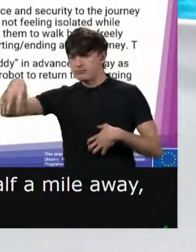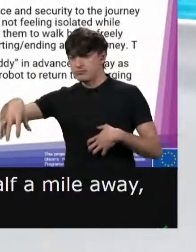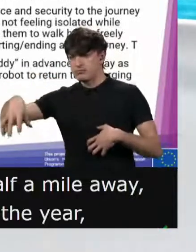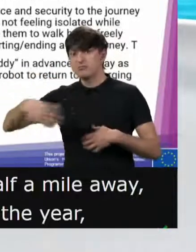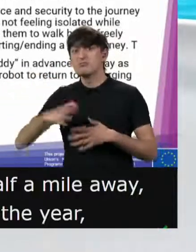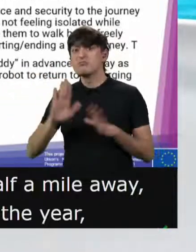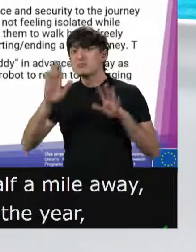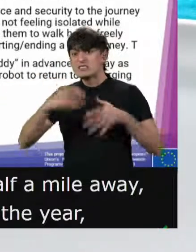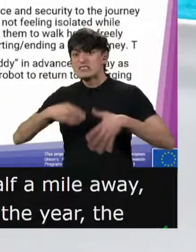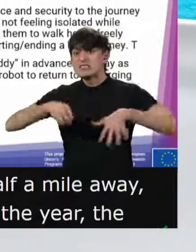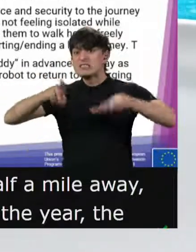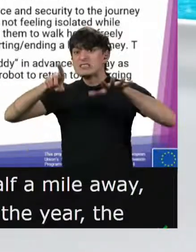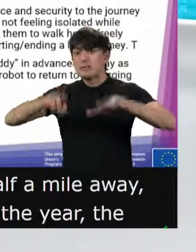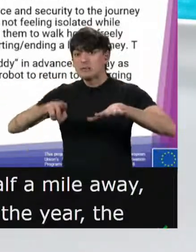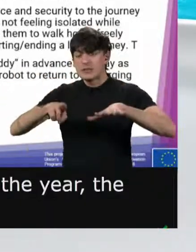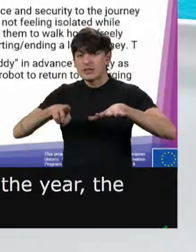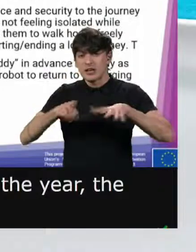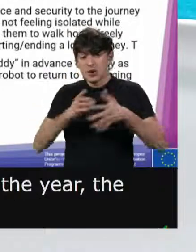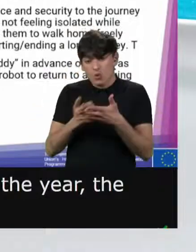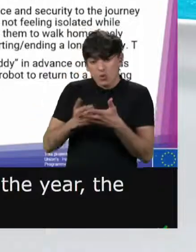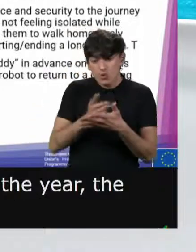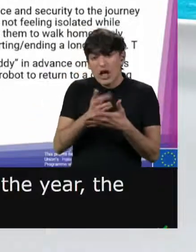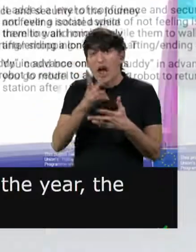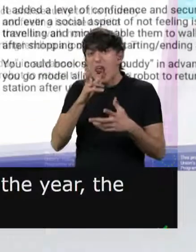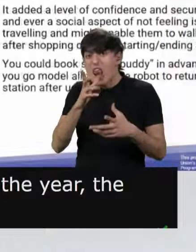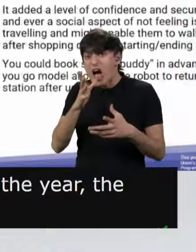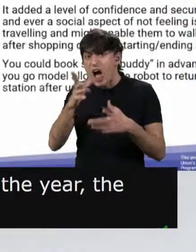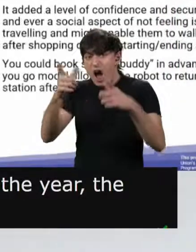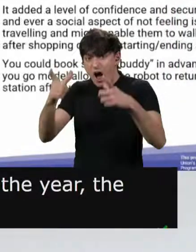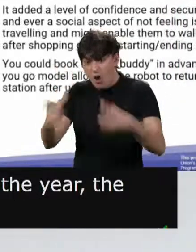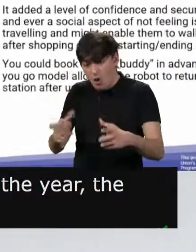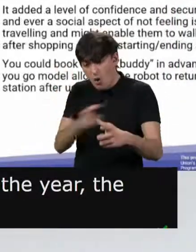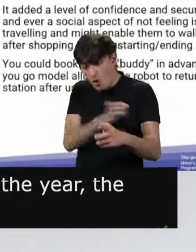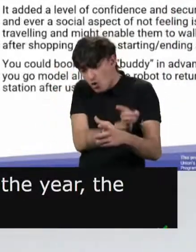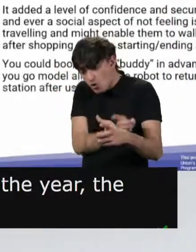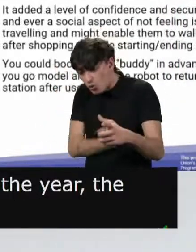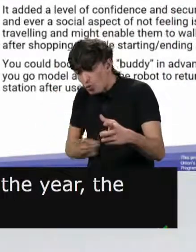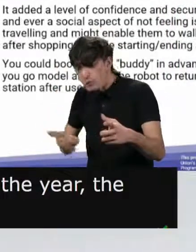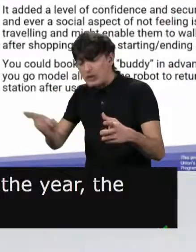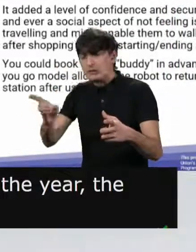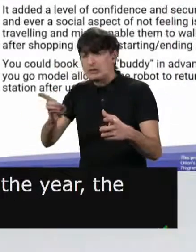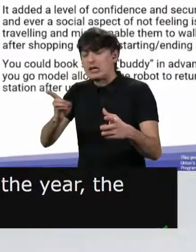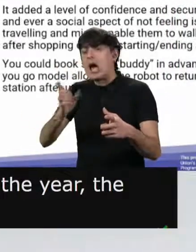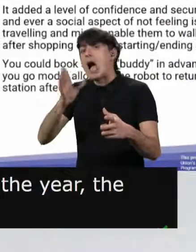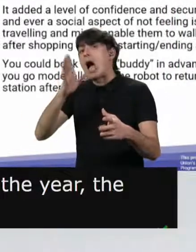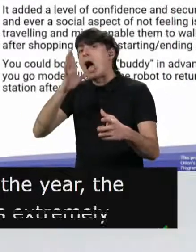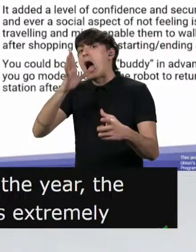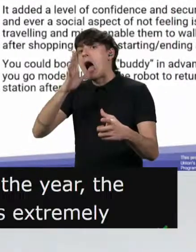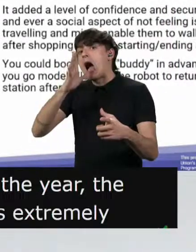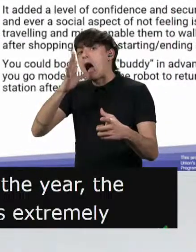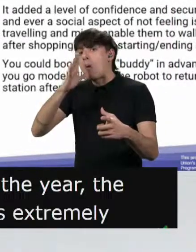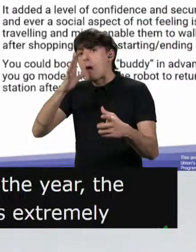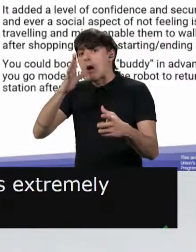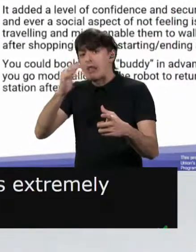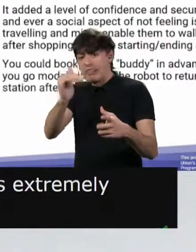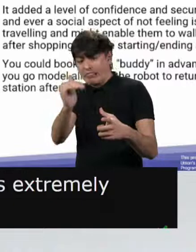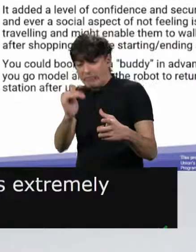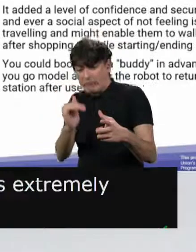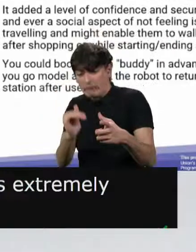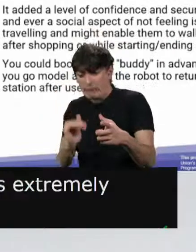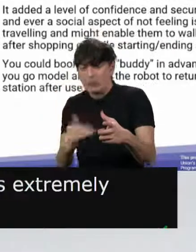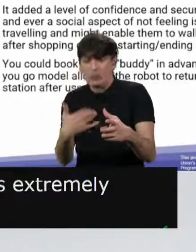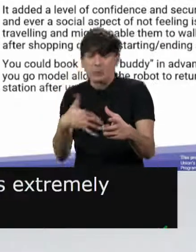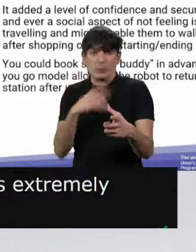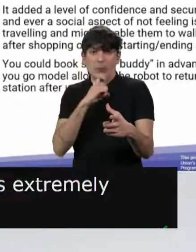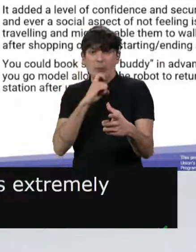around the lake was underwater, and it was extremely difficult to get vehicles through. So